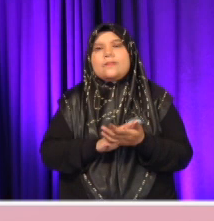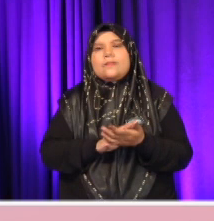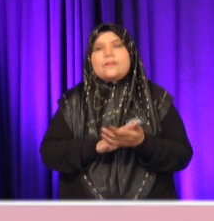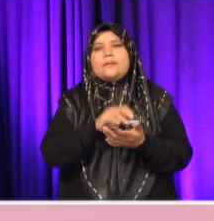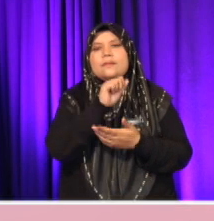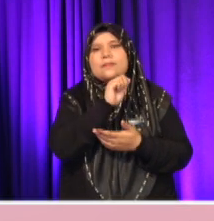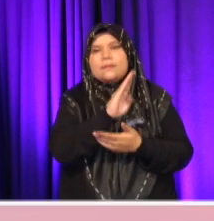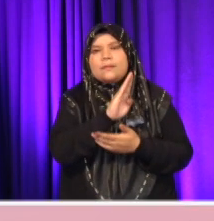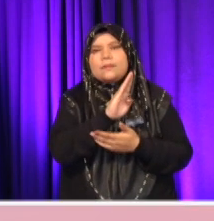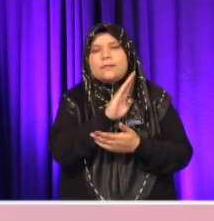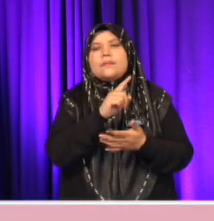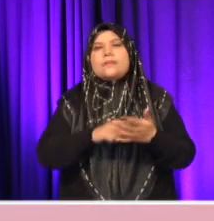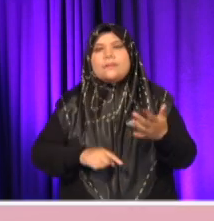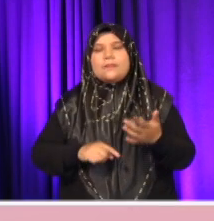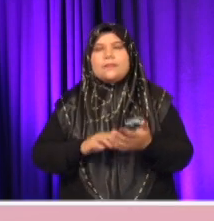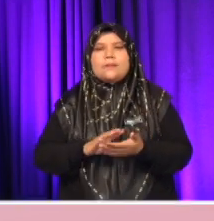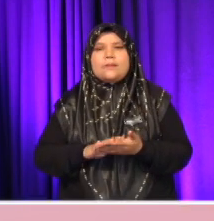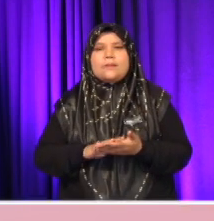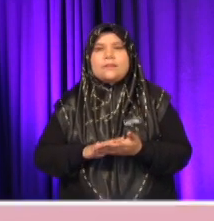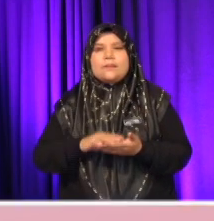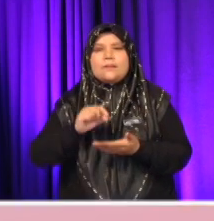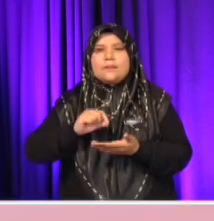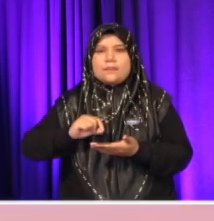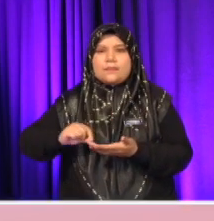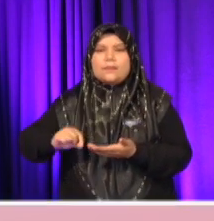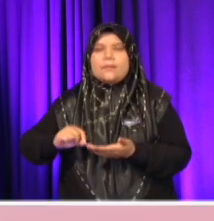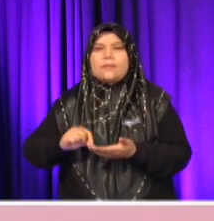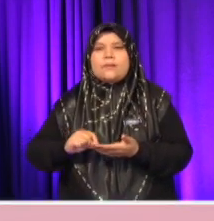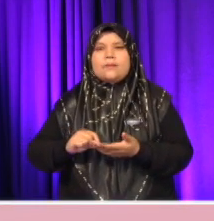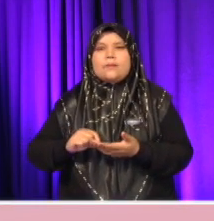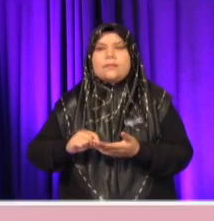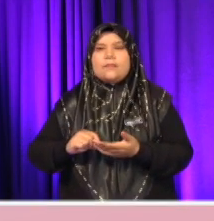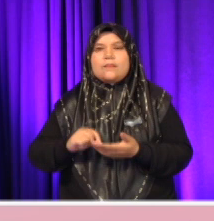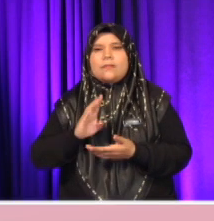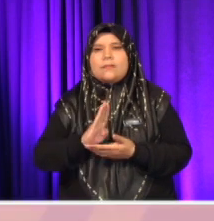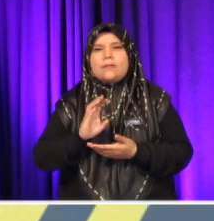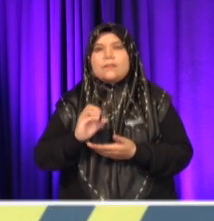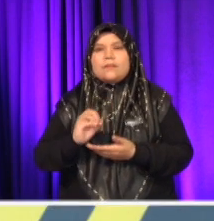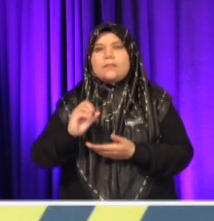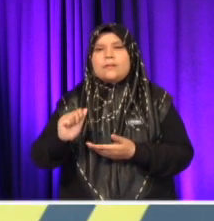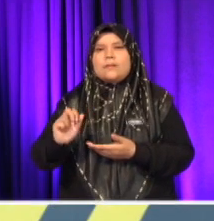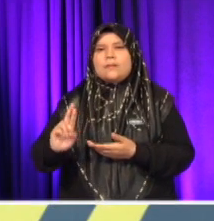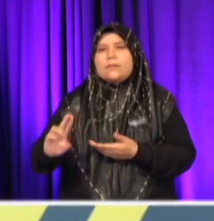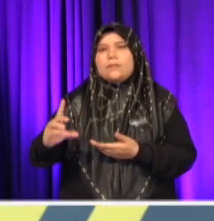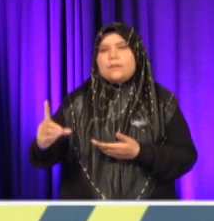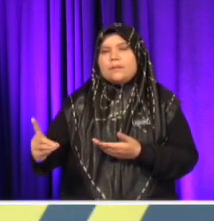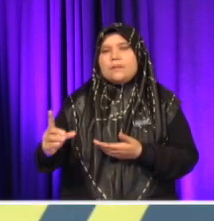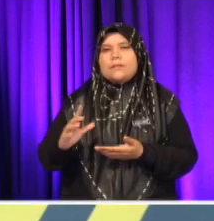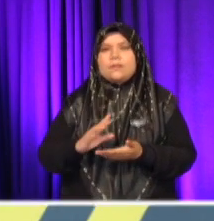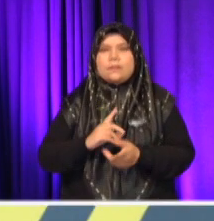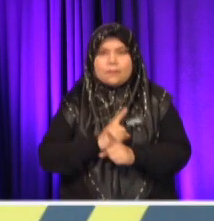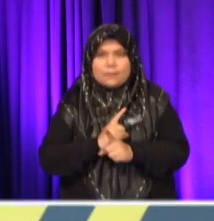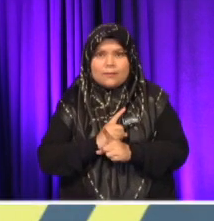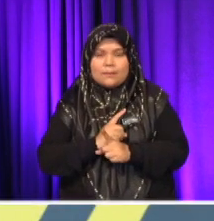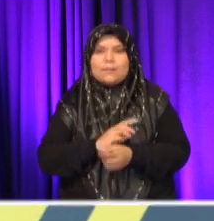B. Okay. The teacher writes on. Is it board? B-O-A-R-D. You're right. Does it